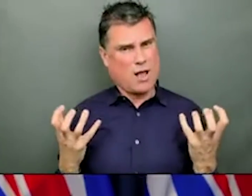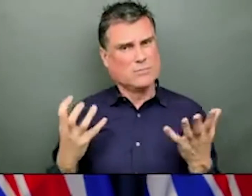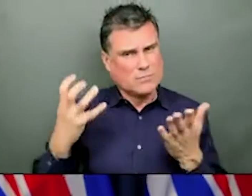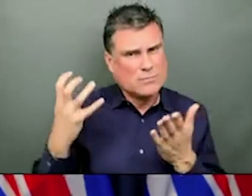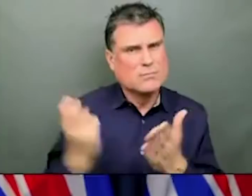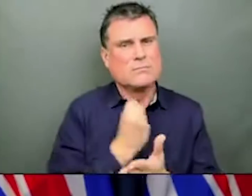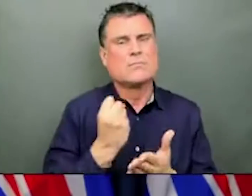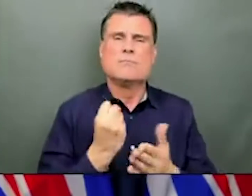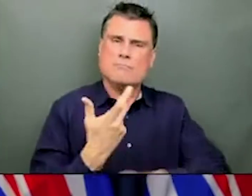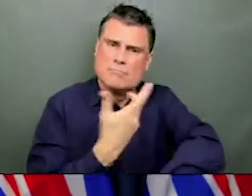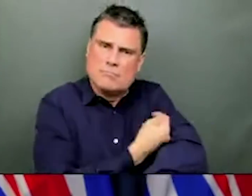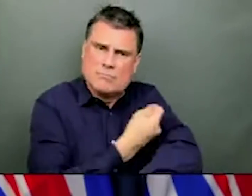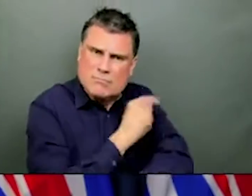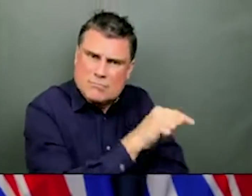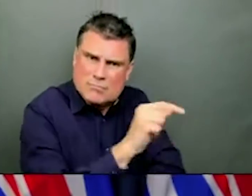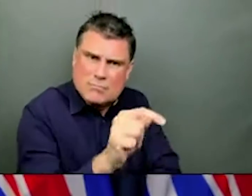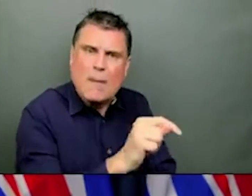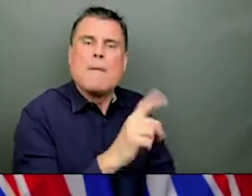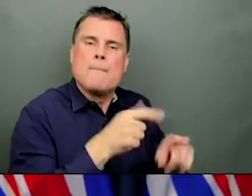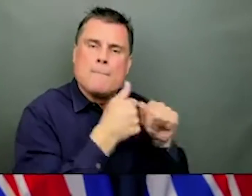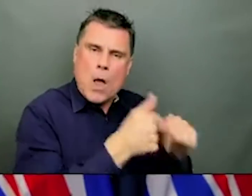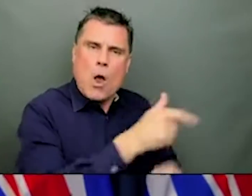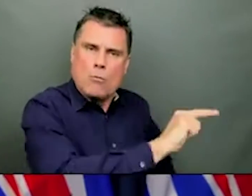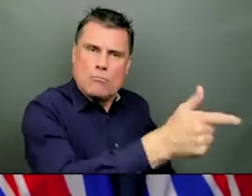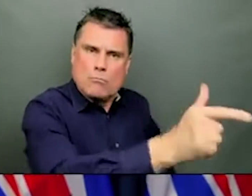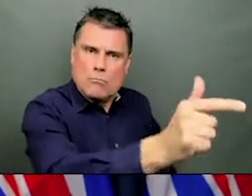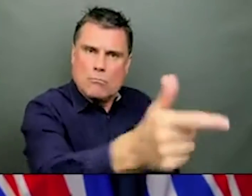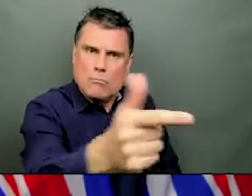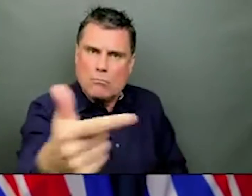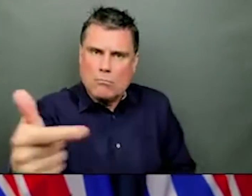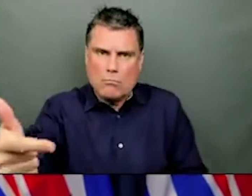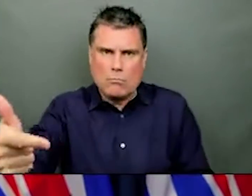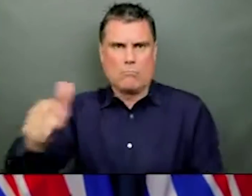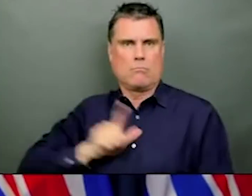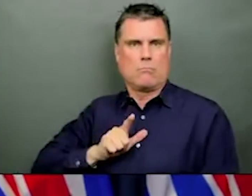summer. Our next question is from Richard Zisman, Global.